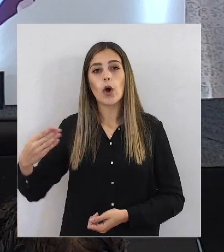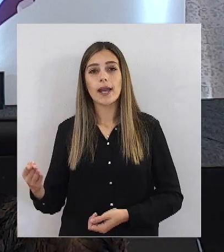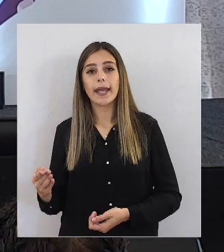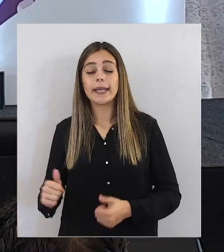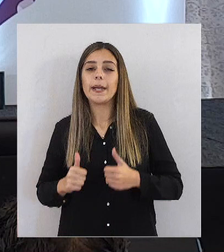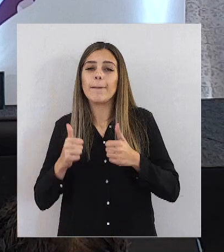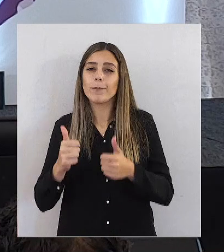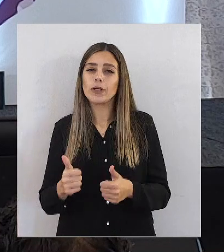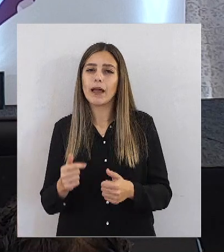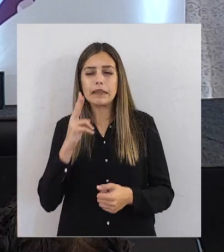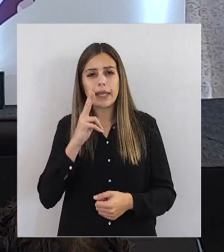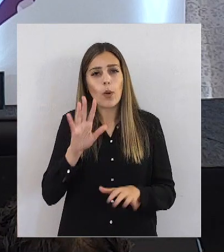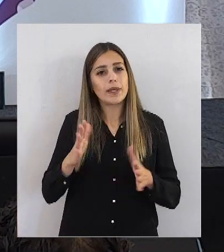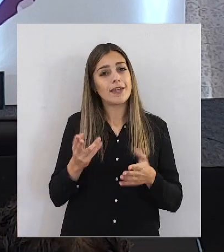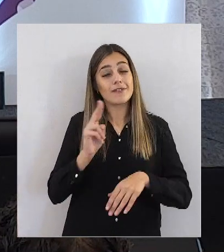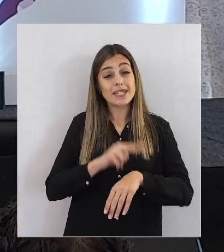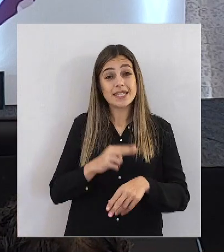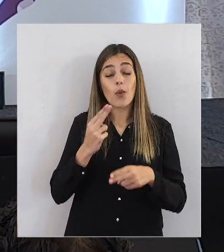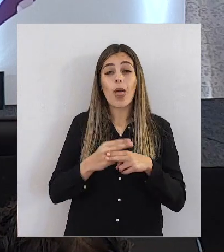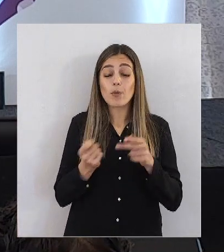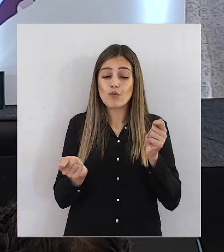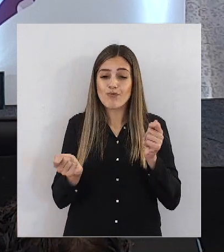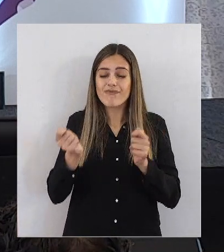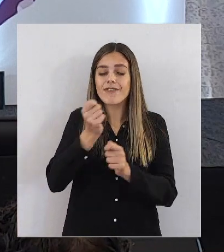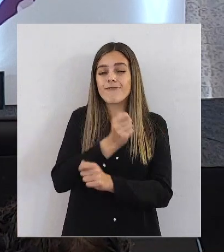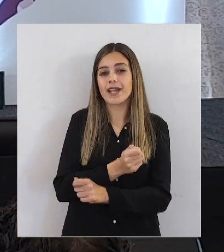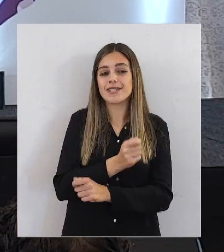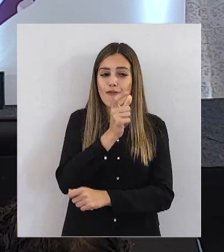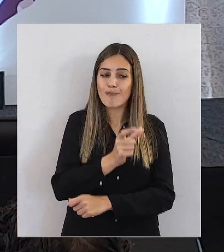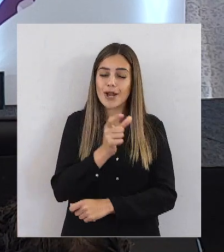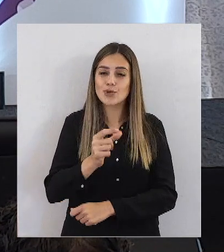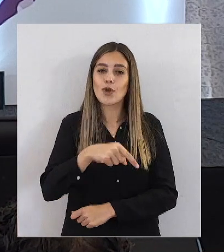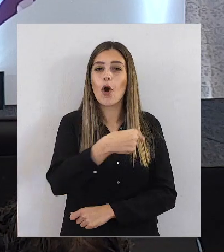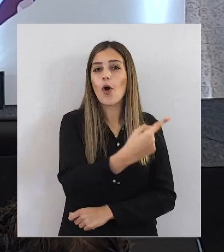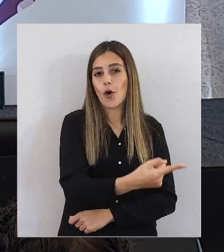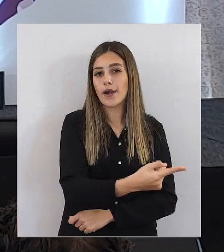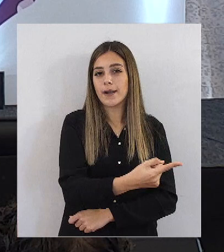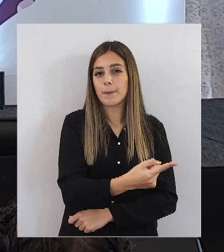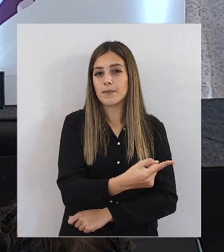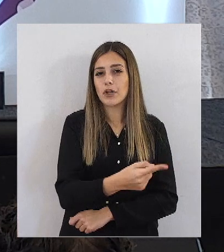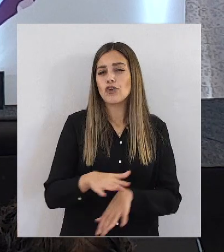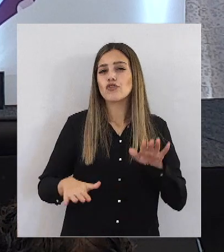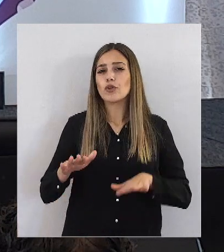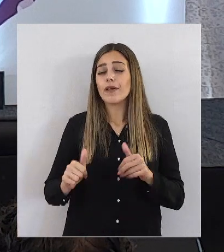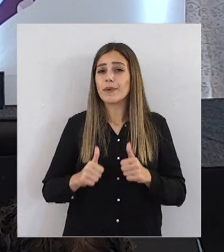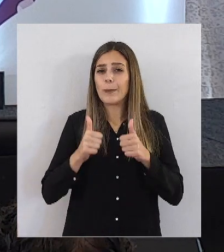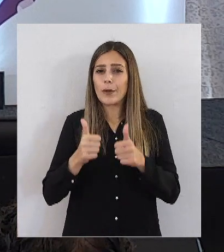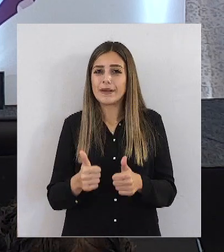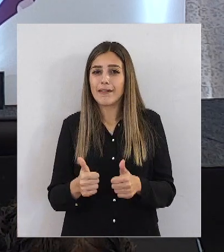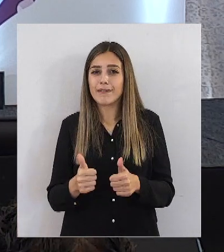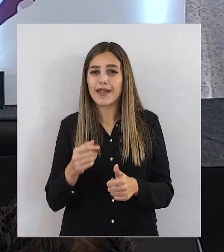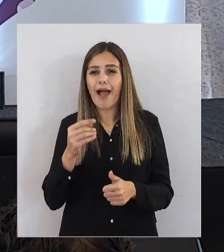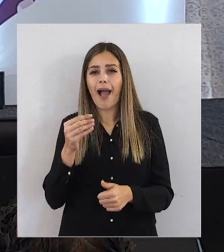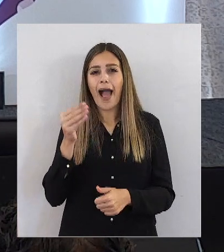can make a difference in another person's lives, at times even just with our choice of words, our body language,